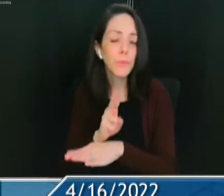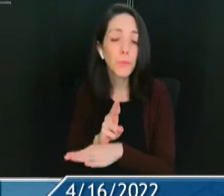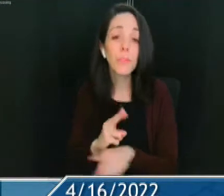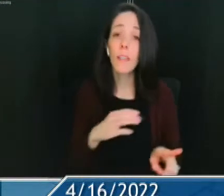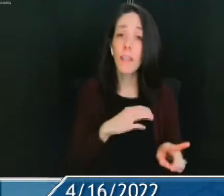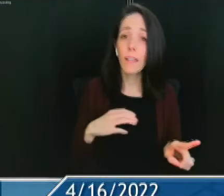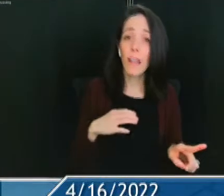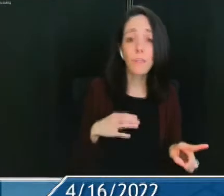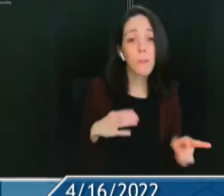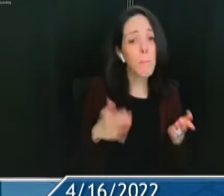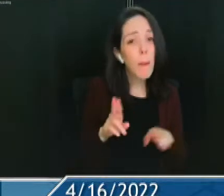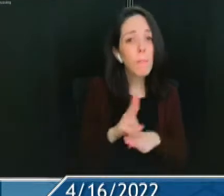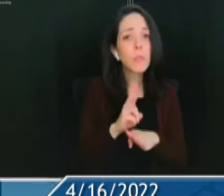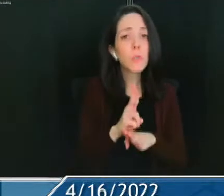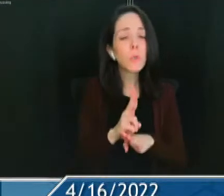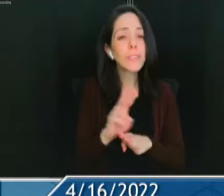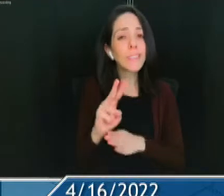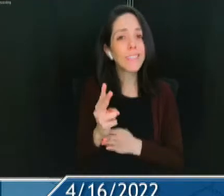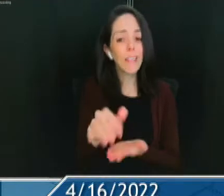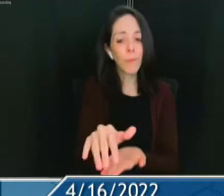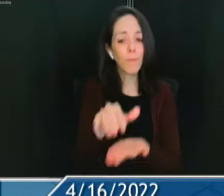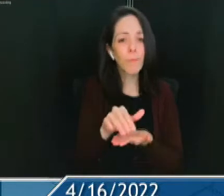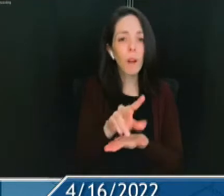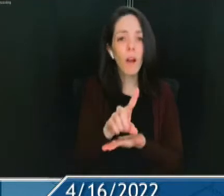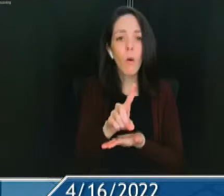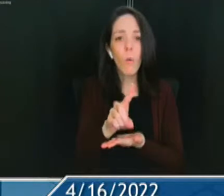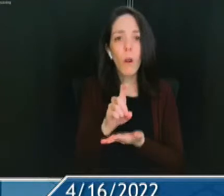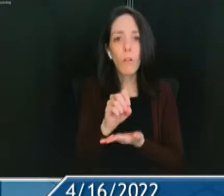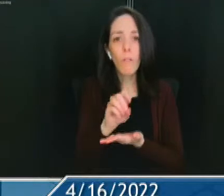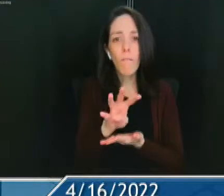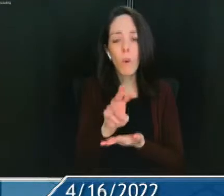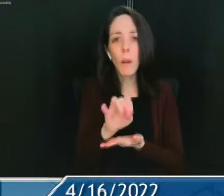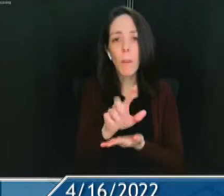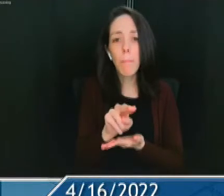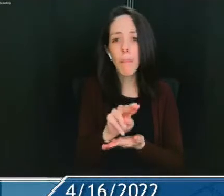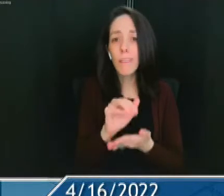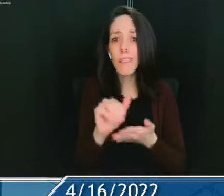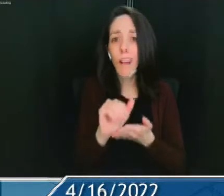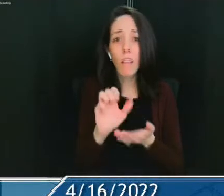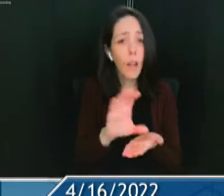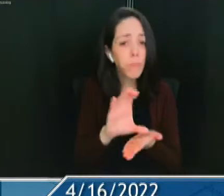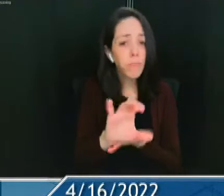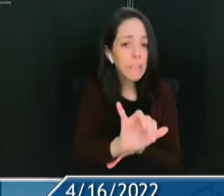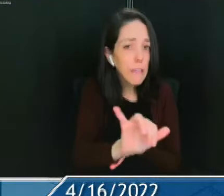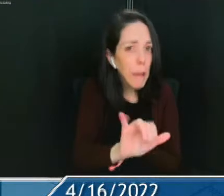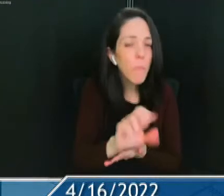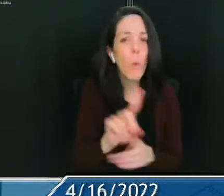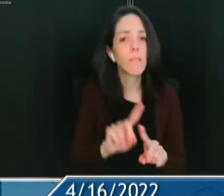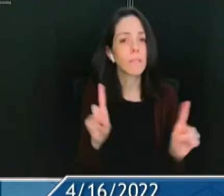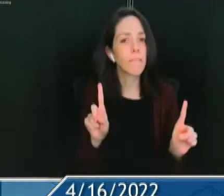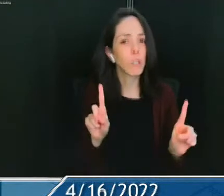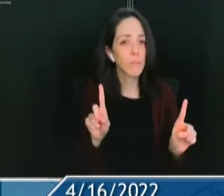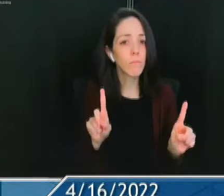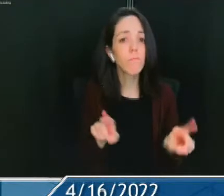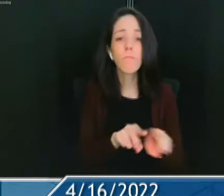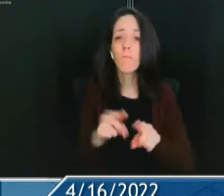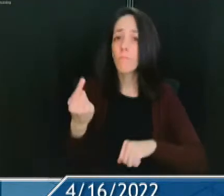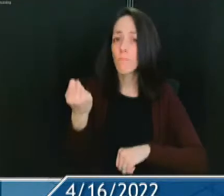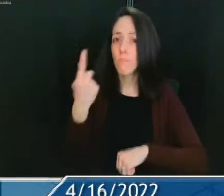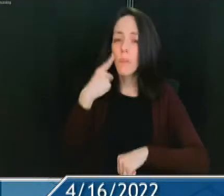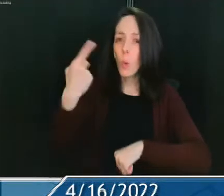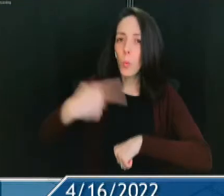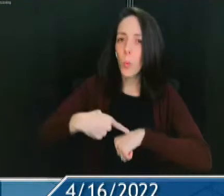million of these federal resources in this process. And this is also a one-time resource. So we are looking